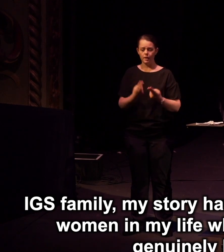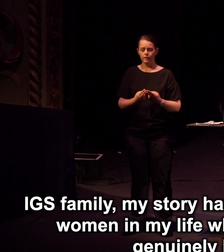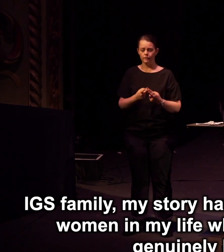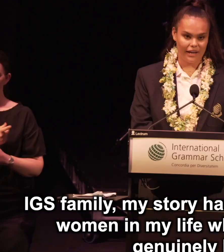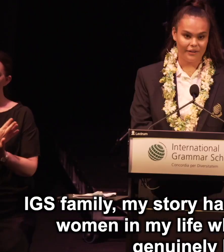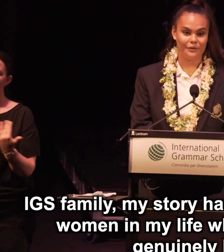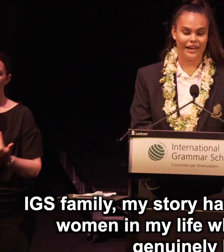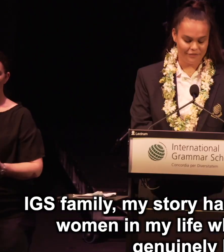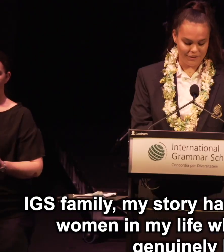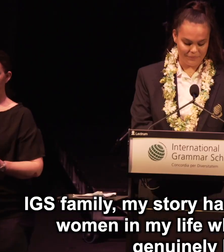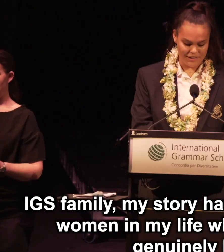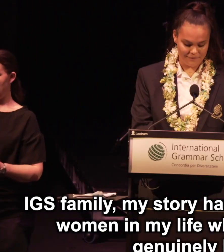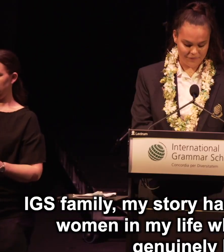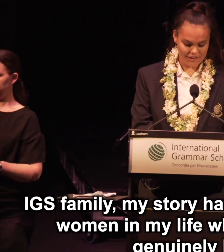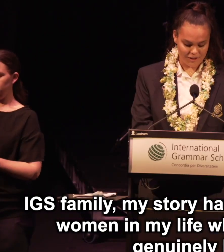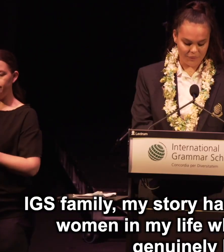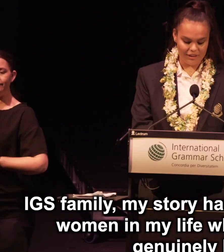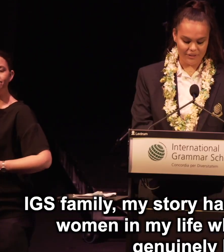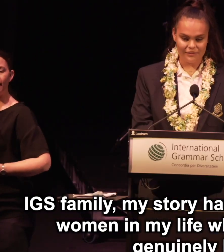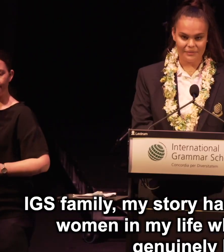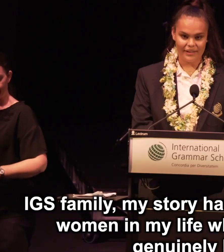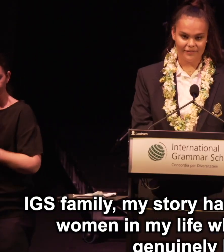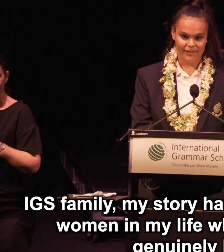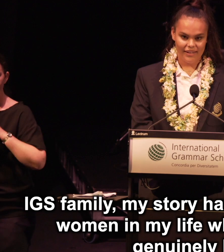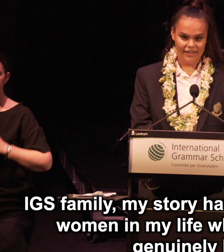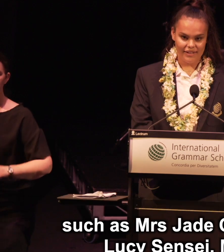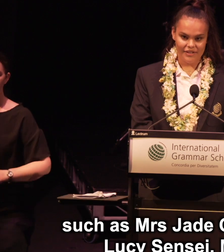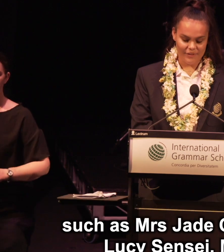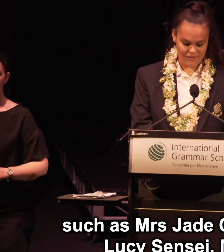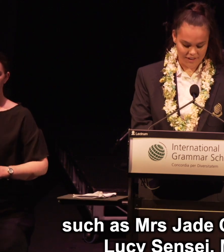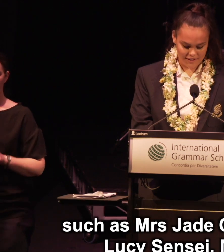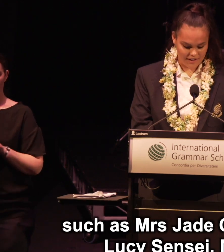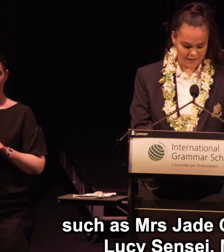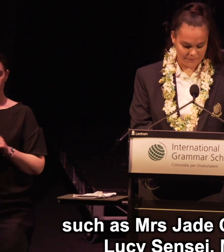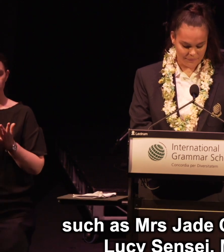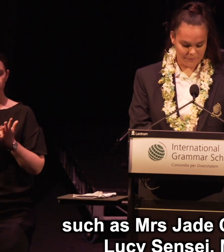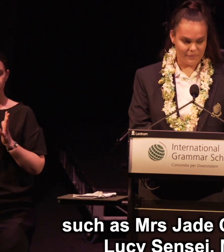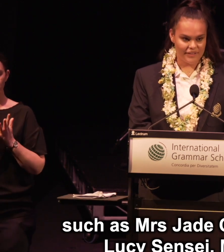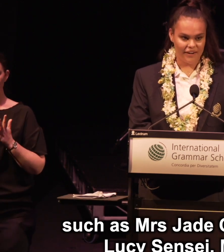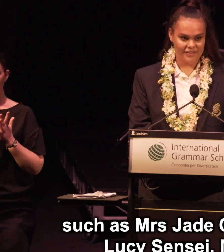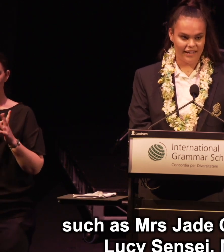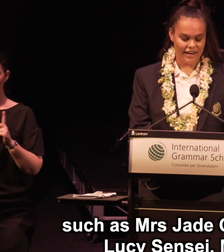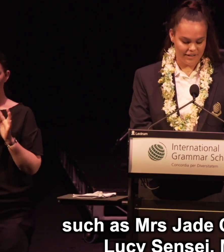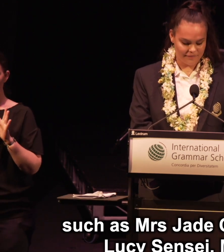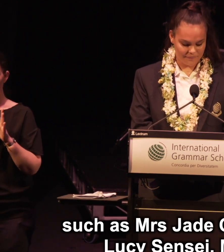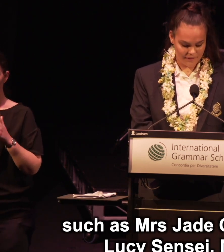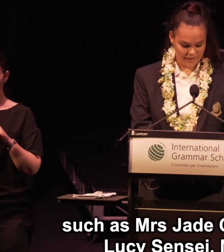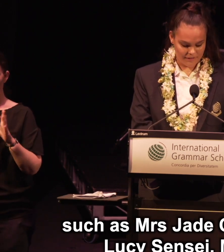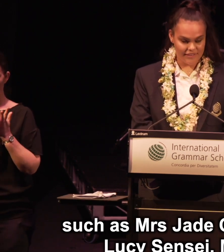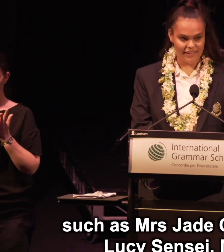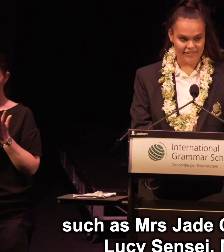women in my life who have had faith in me, genuinely believed in me, such as Mrs. Jade Carr, Miss Karen